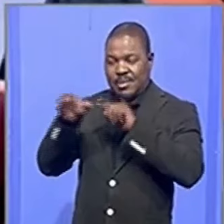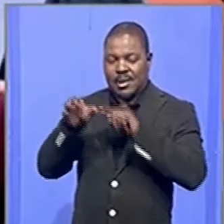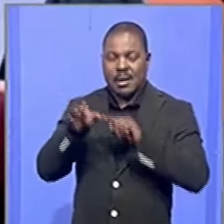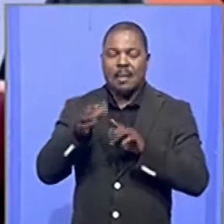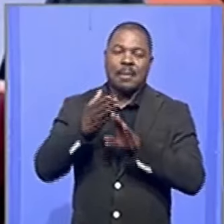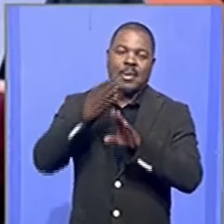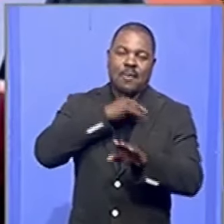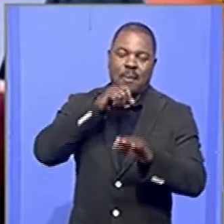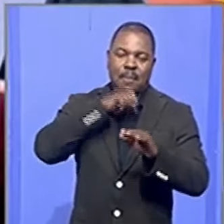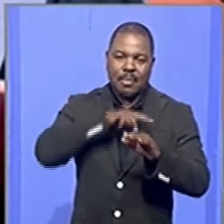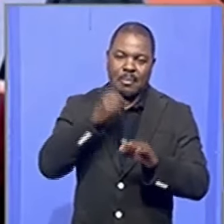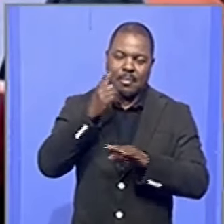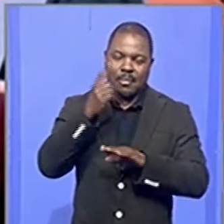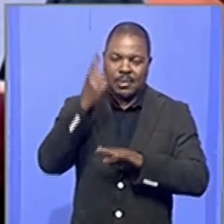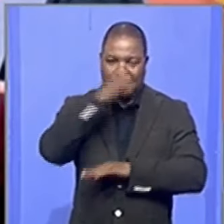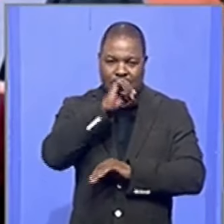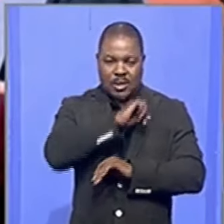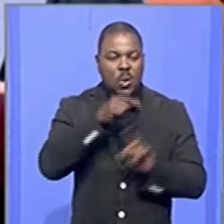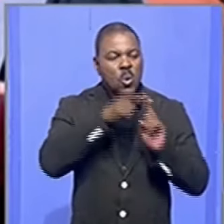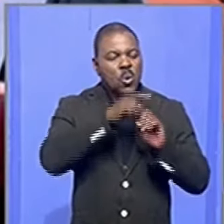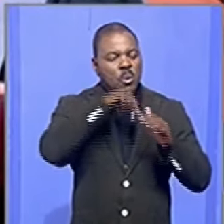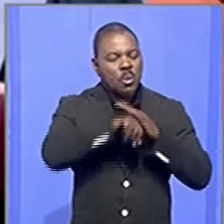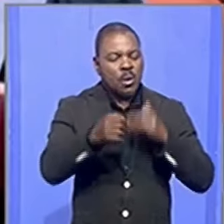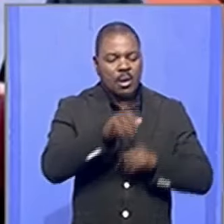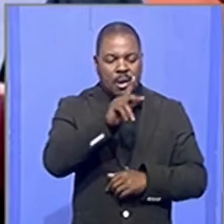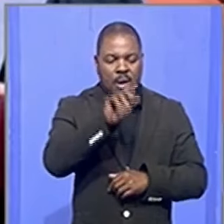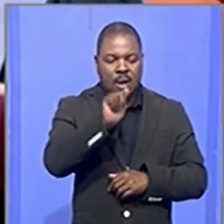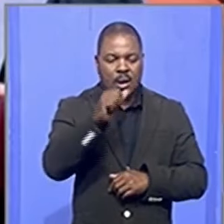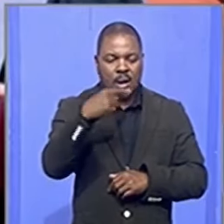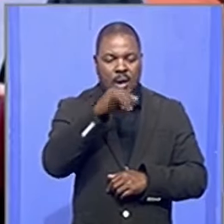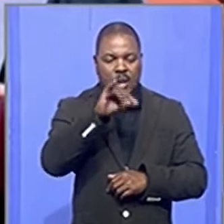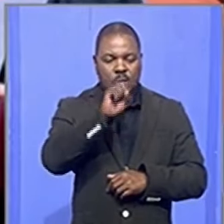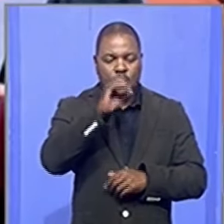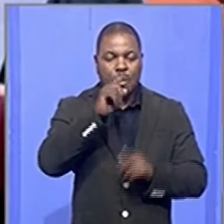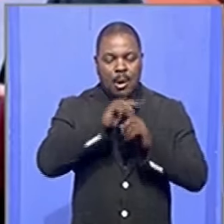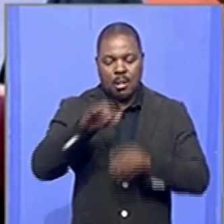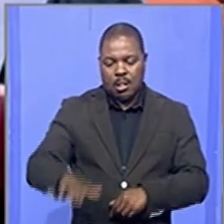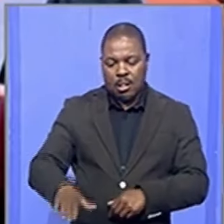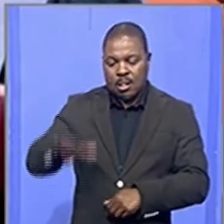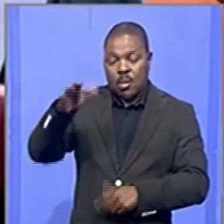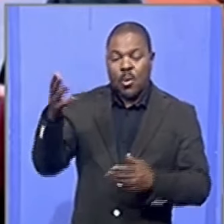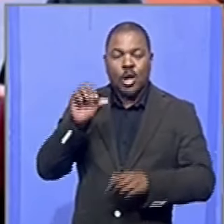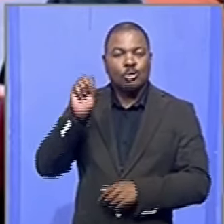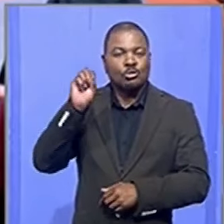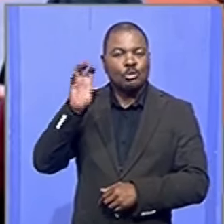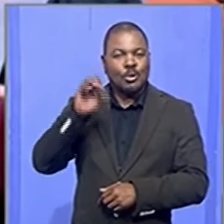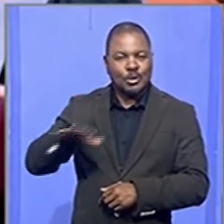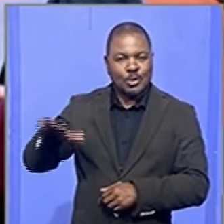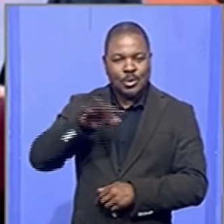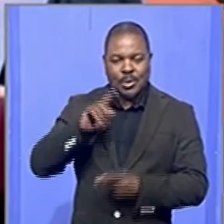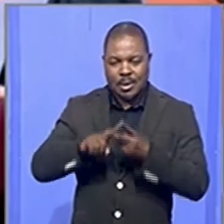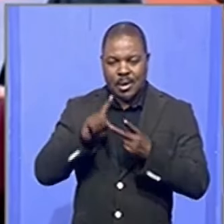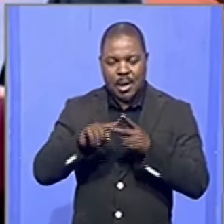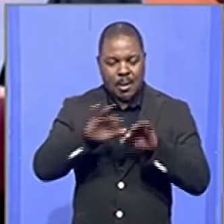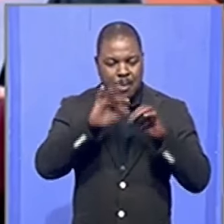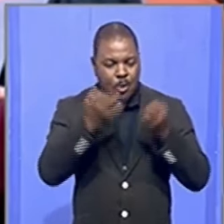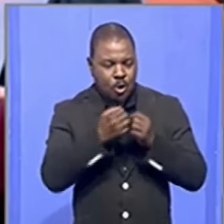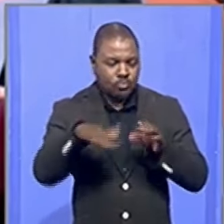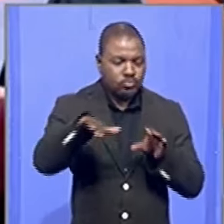nako. Mosimane o belegetšwe Kagiso efela o goletše ka Soweto mo a kgathilego tema kgoleng ya